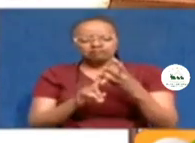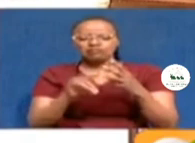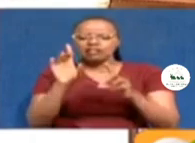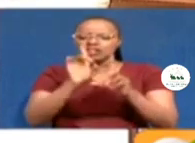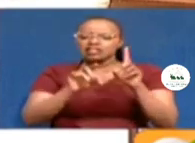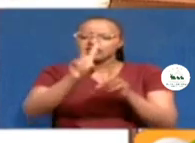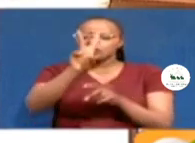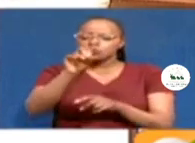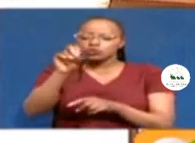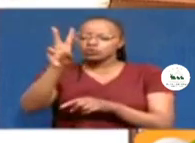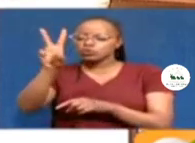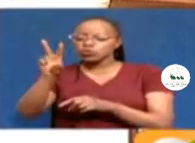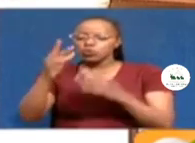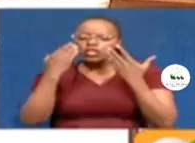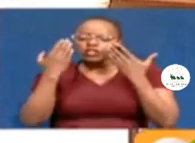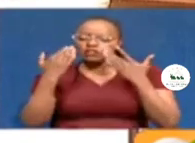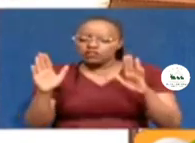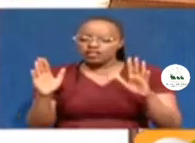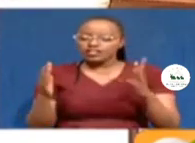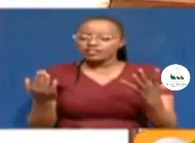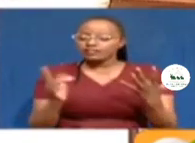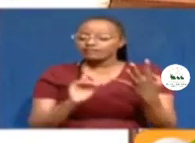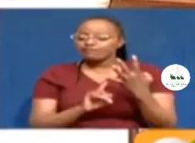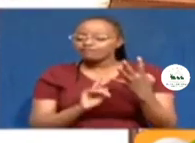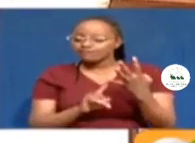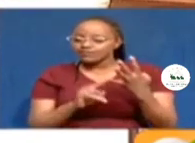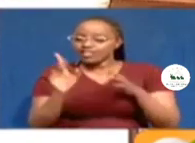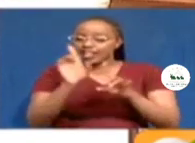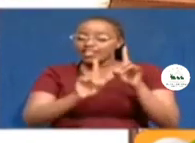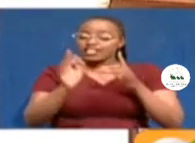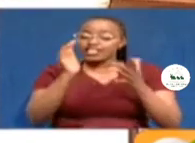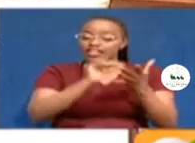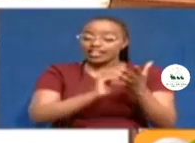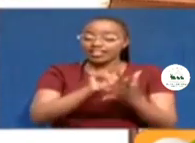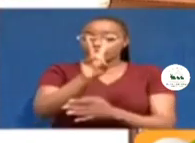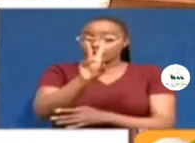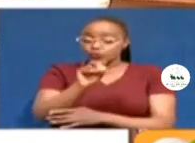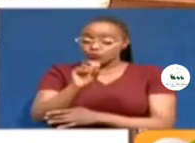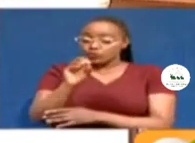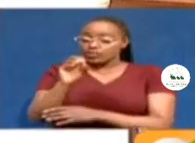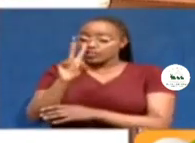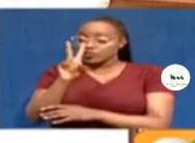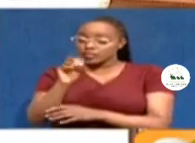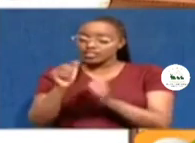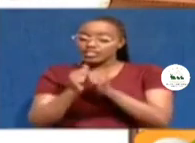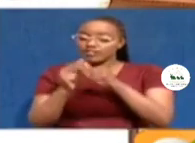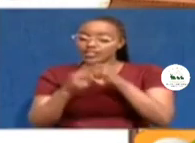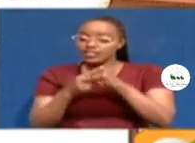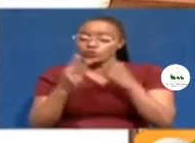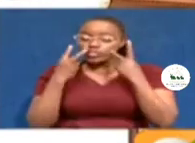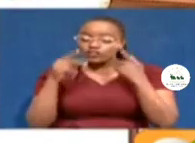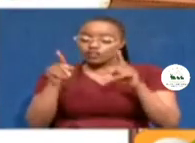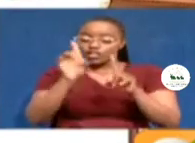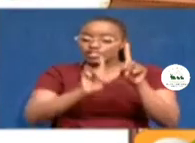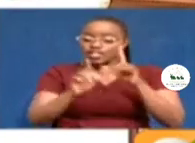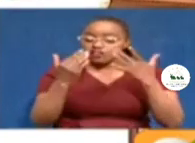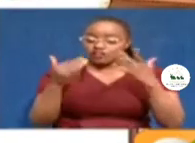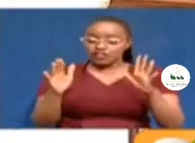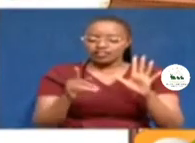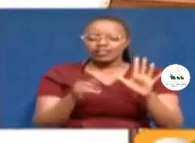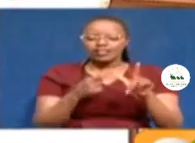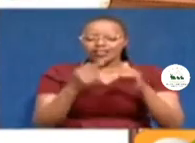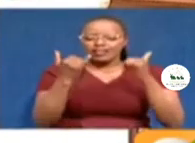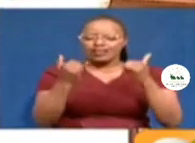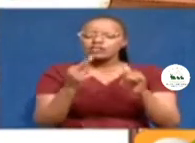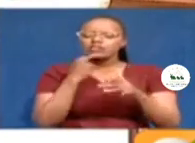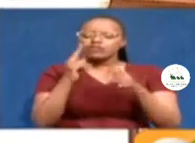in 2002, we saw them dance. They danced in 2017, we saw them dance. They